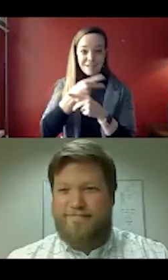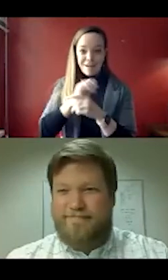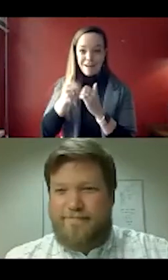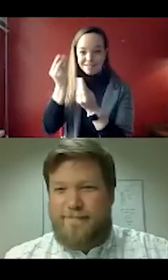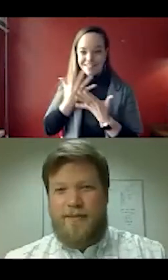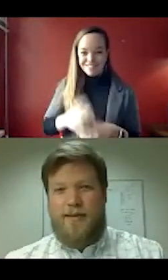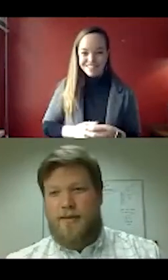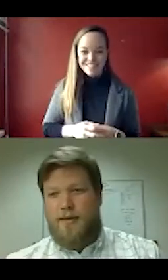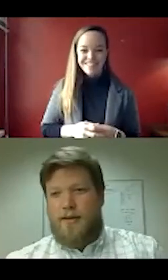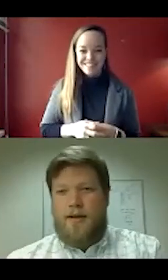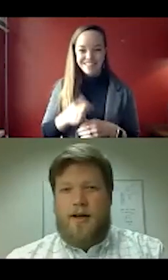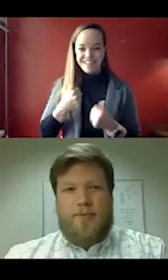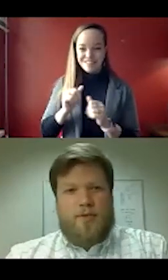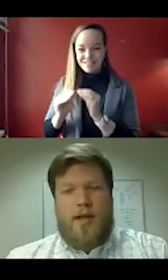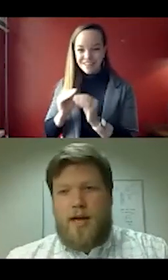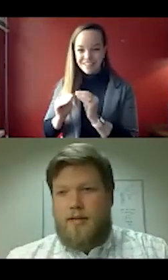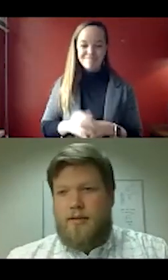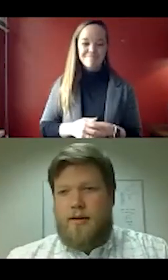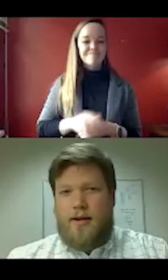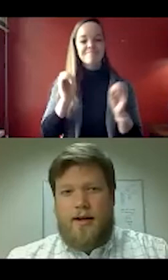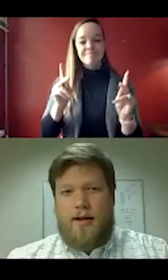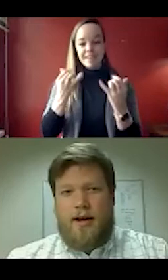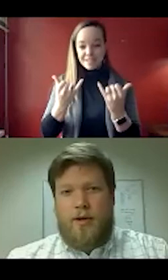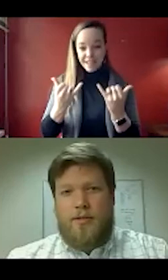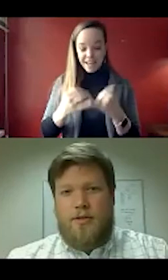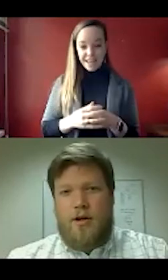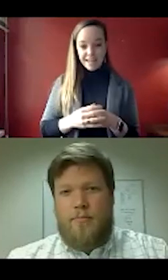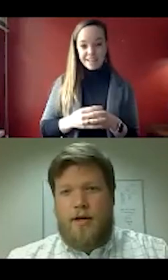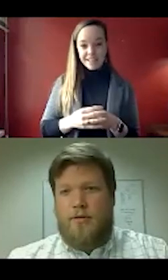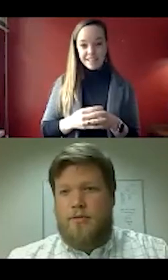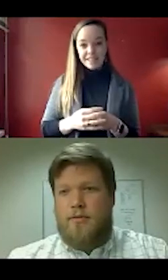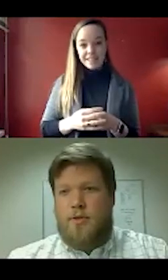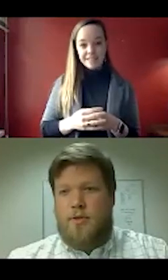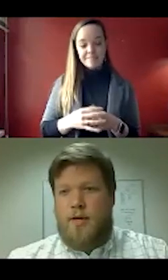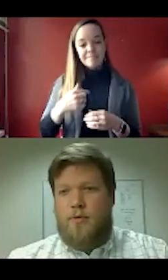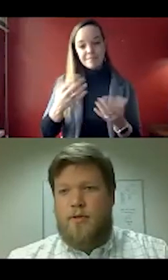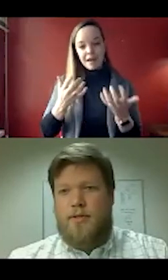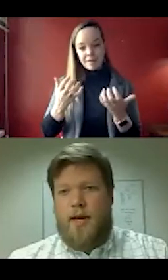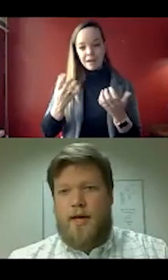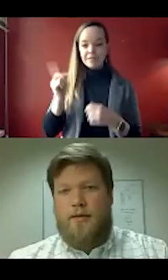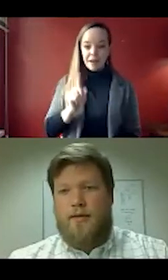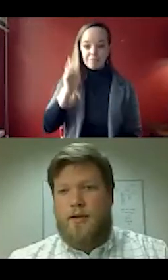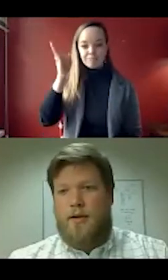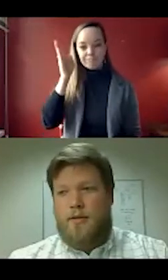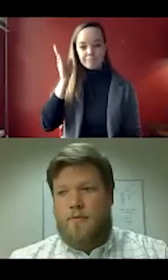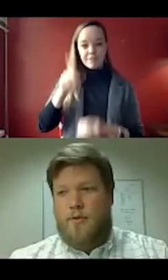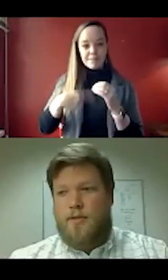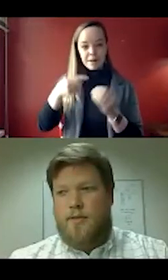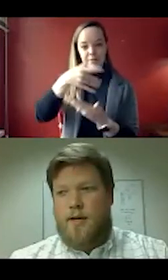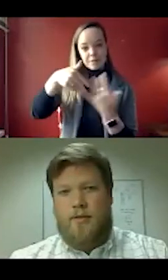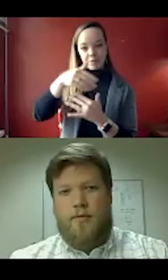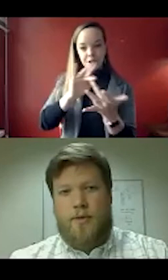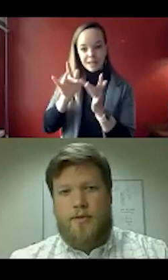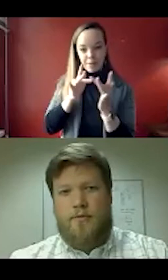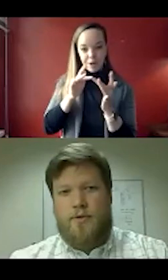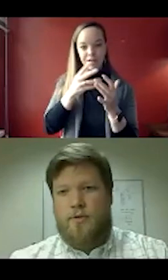it. So today, I wanted to talk about social networks and their influence